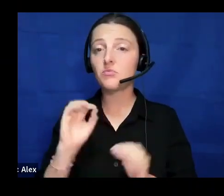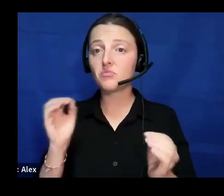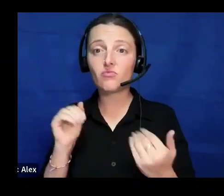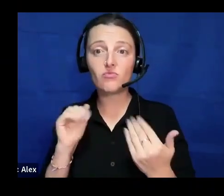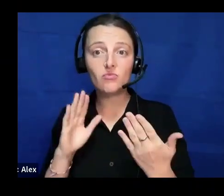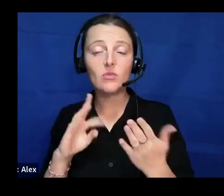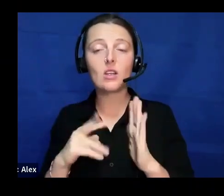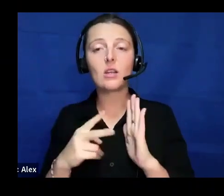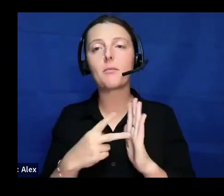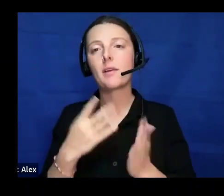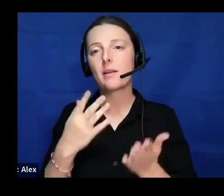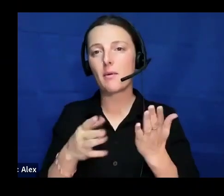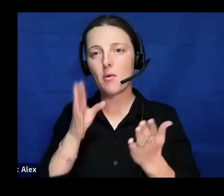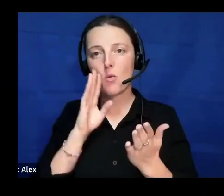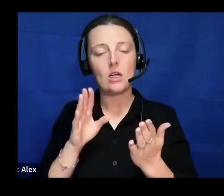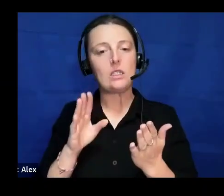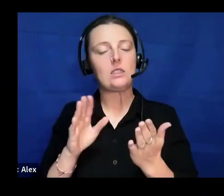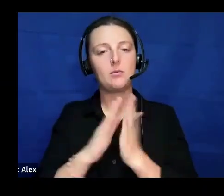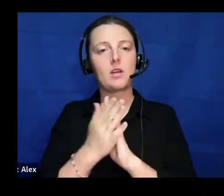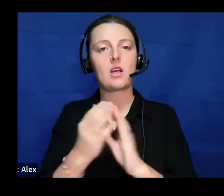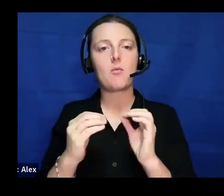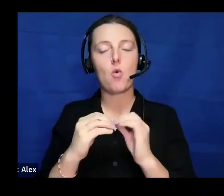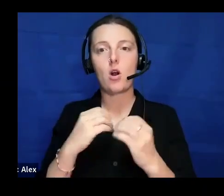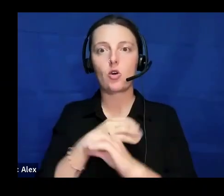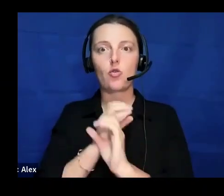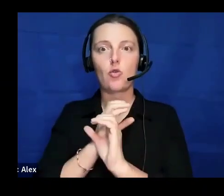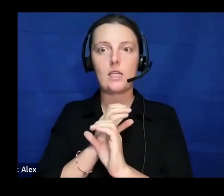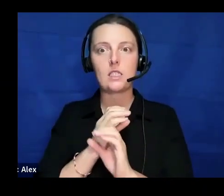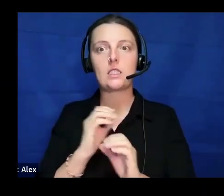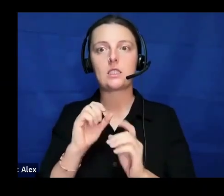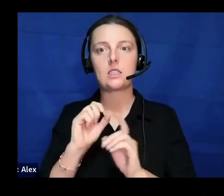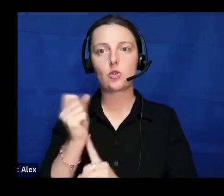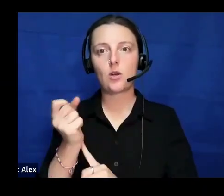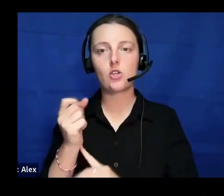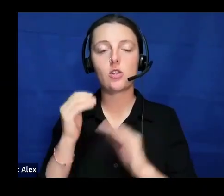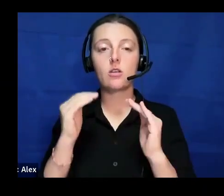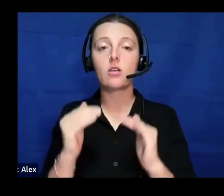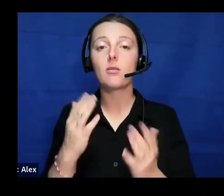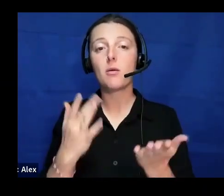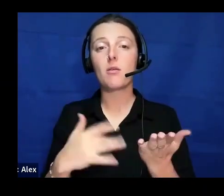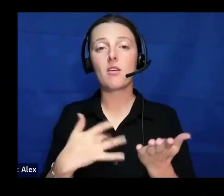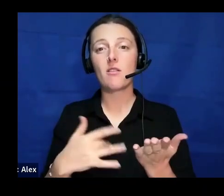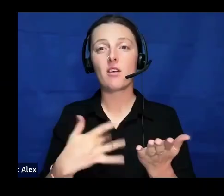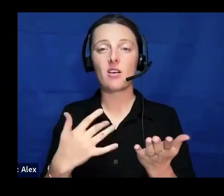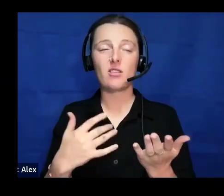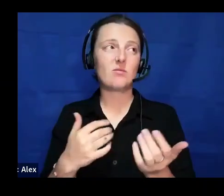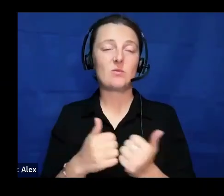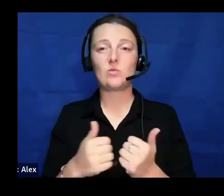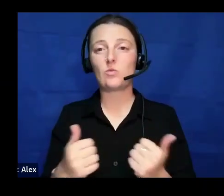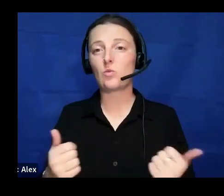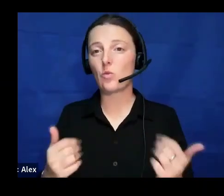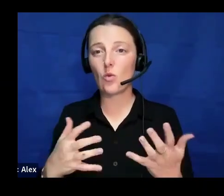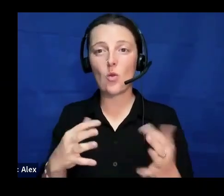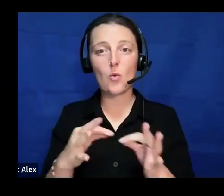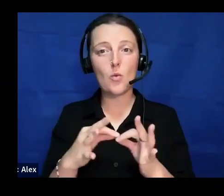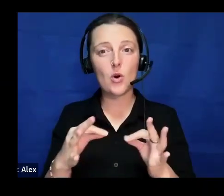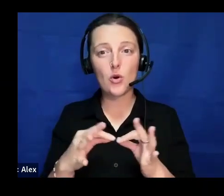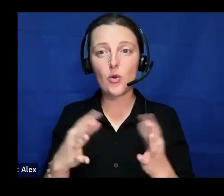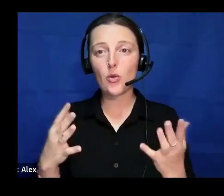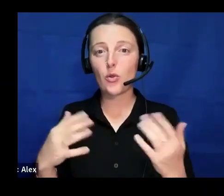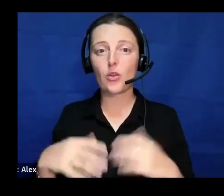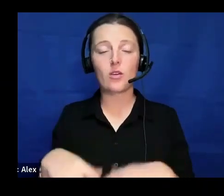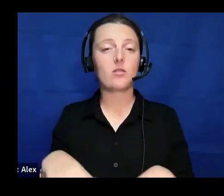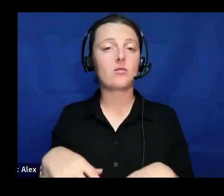crisis period. It might look like feeling worthless or a lack of purpose. withdrawing from family and friends